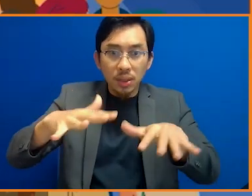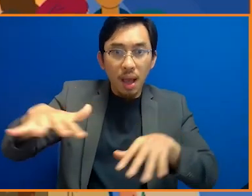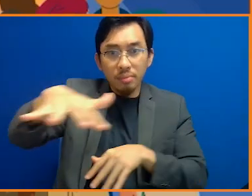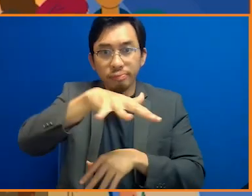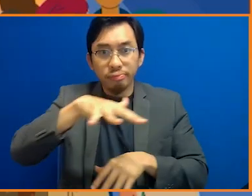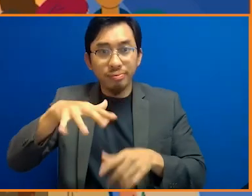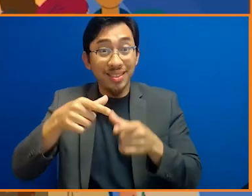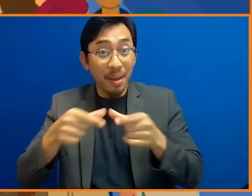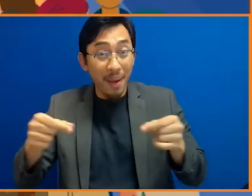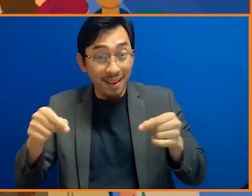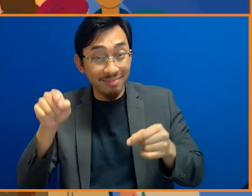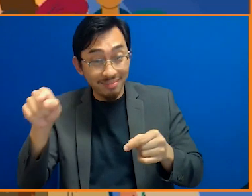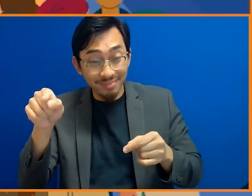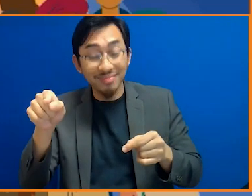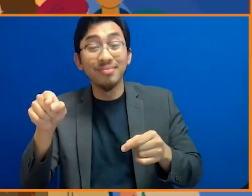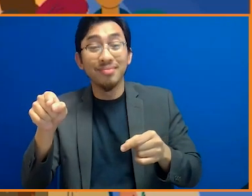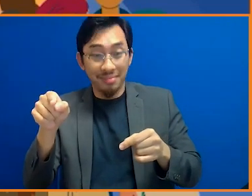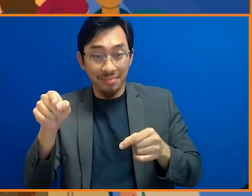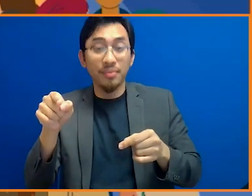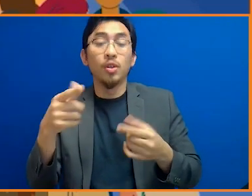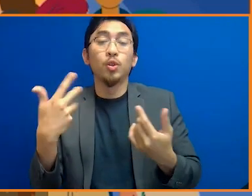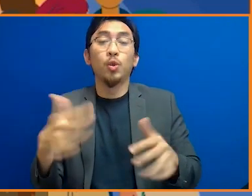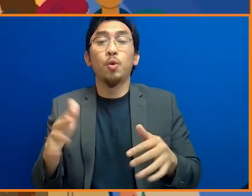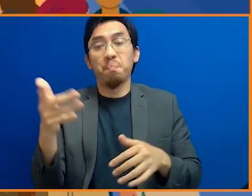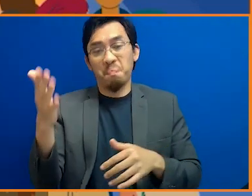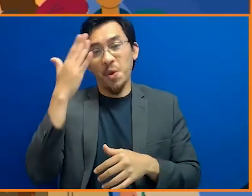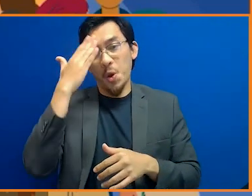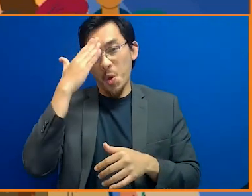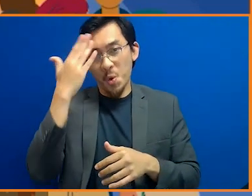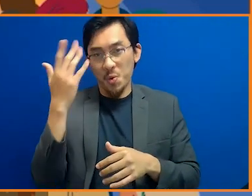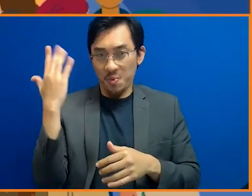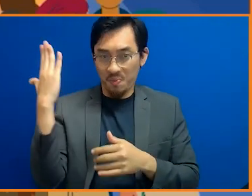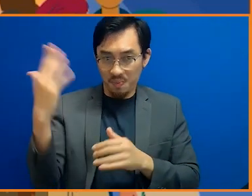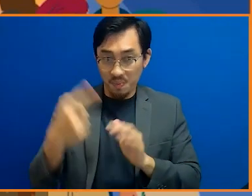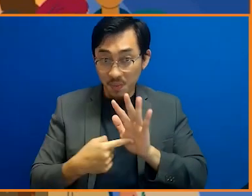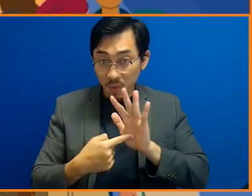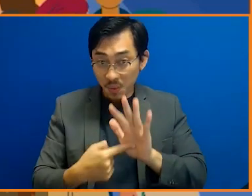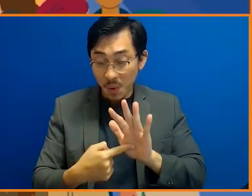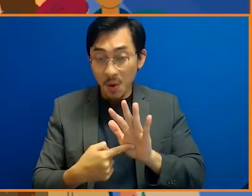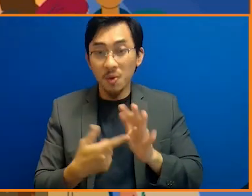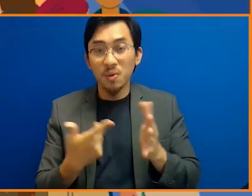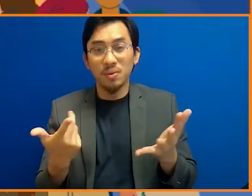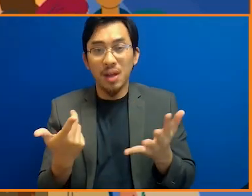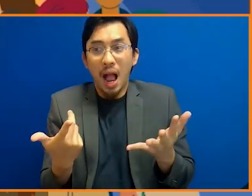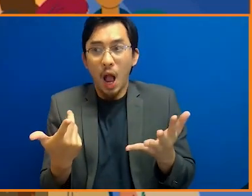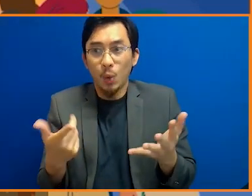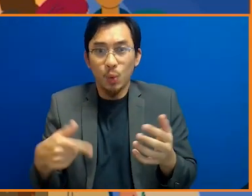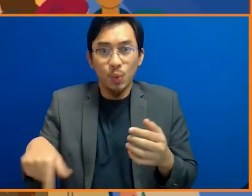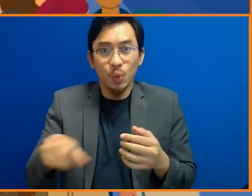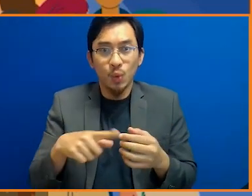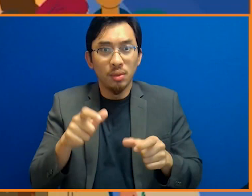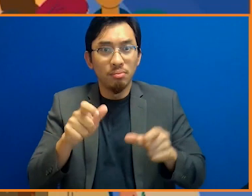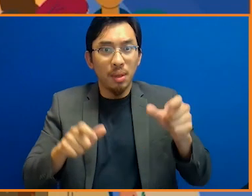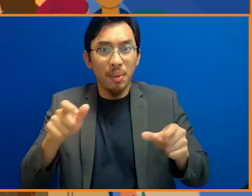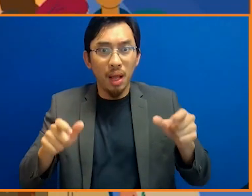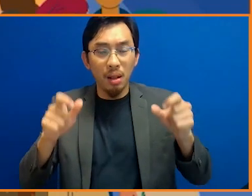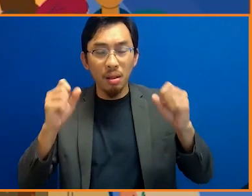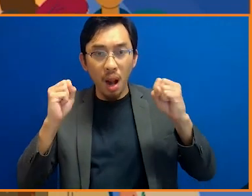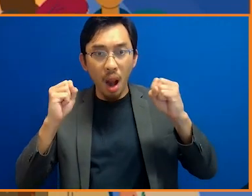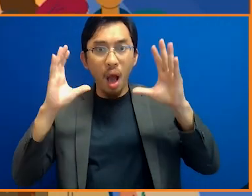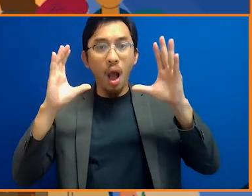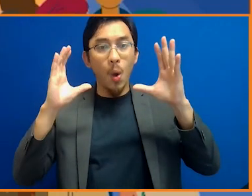and in Japan. So yeah, knowing this background, so we can see